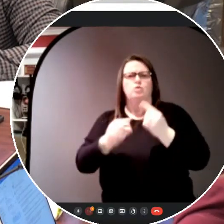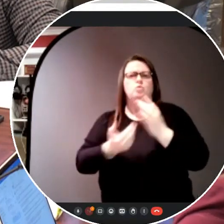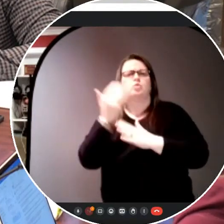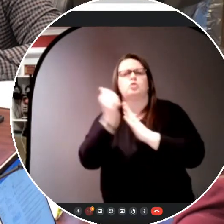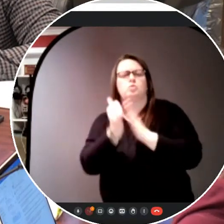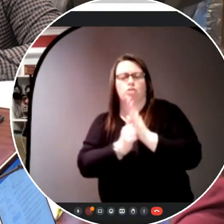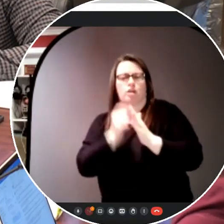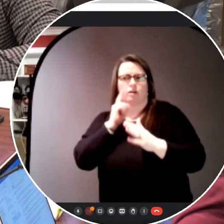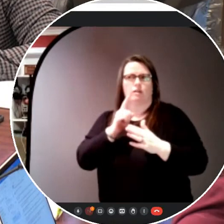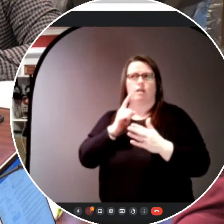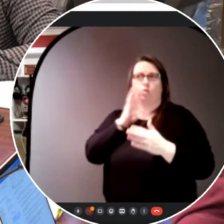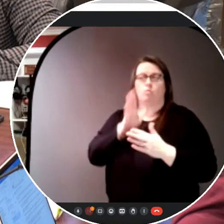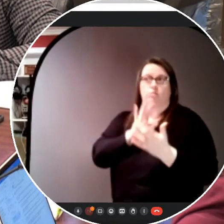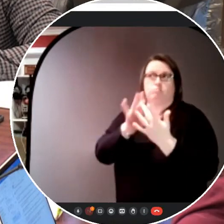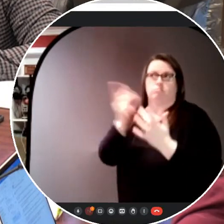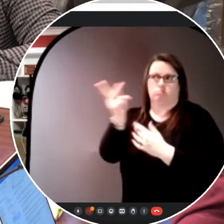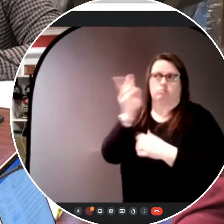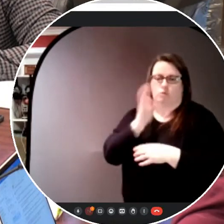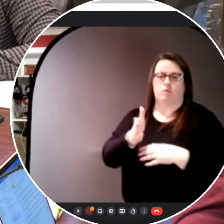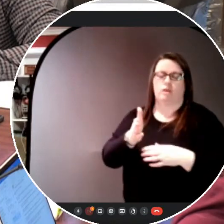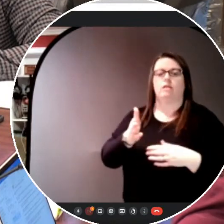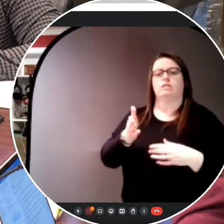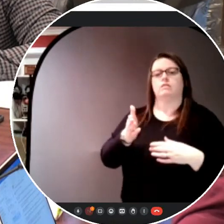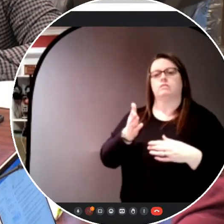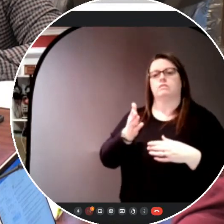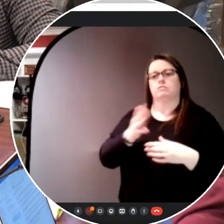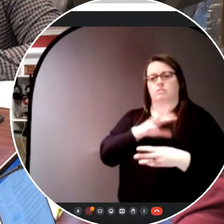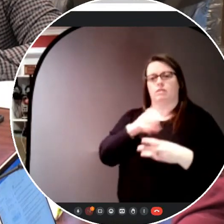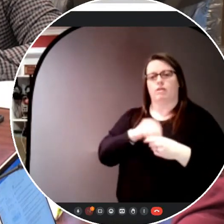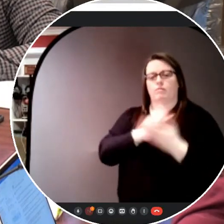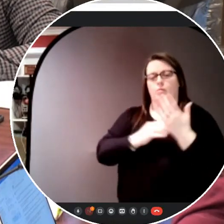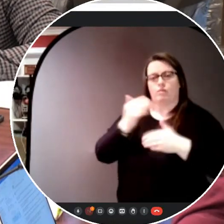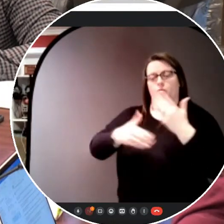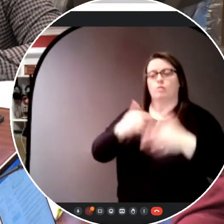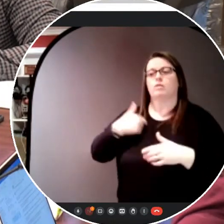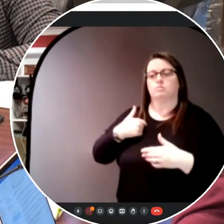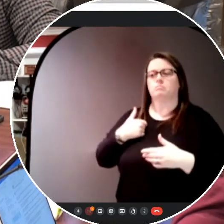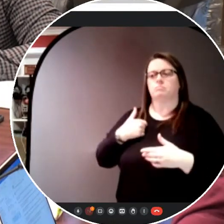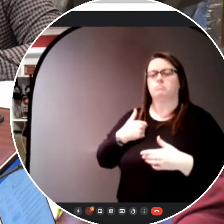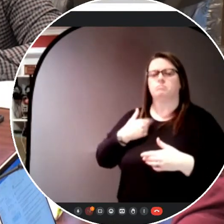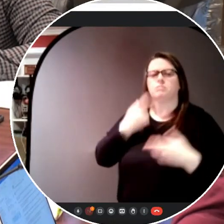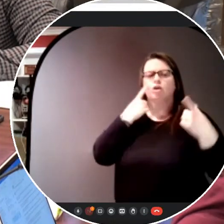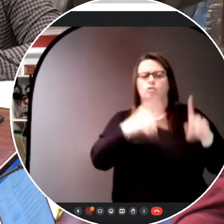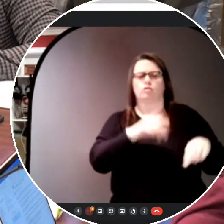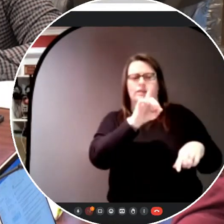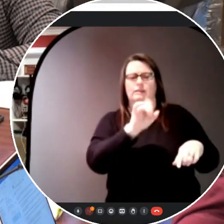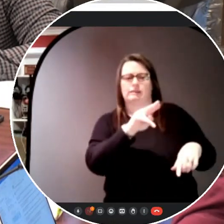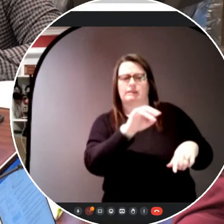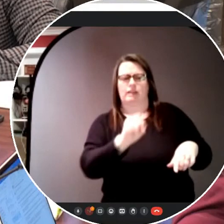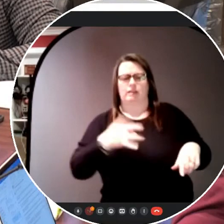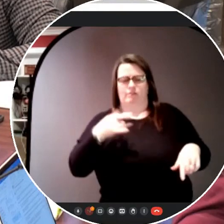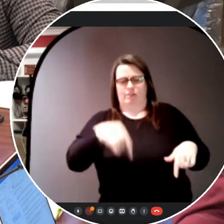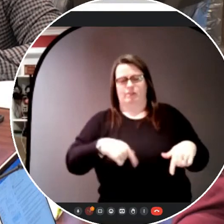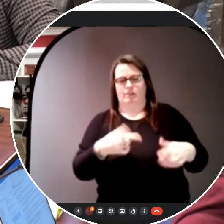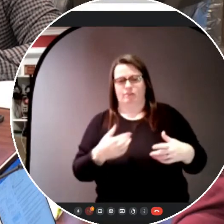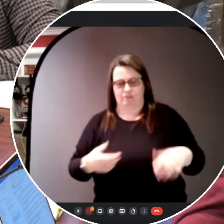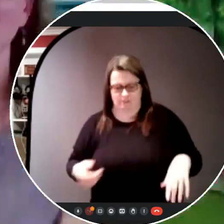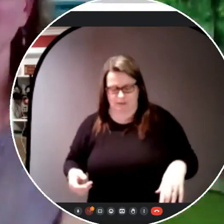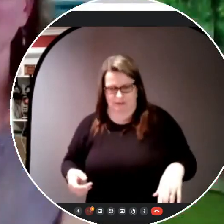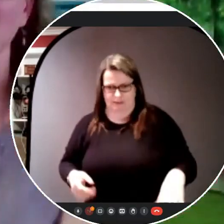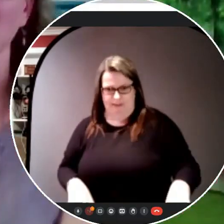But I echoed Dennis's comments that I found this to be a very fruitful presentation, very educational for me as